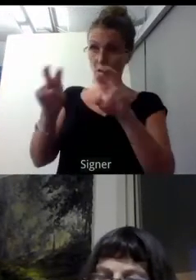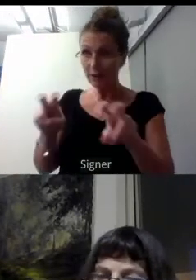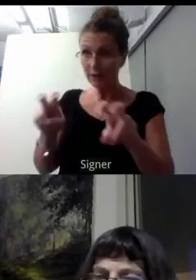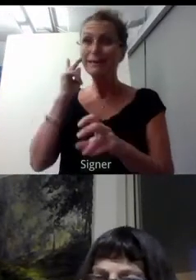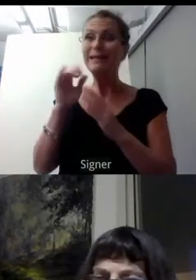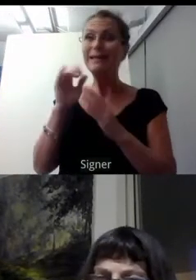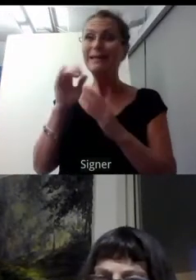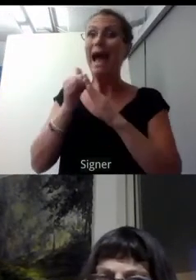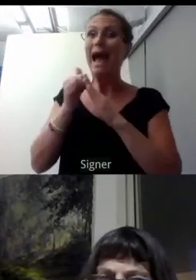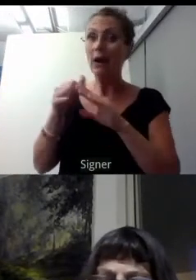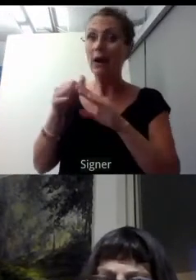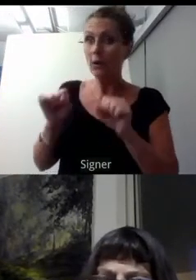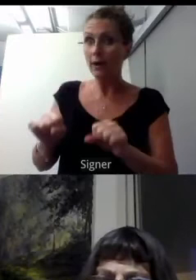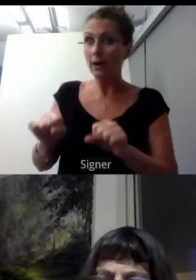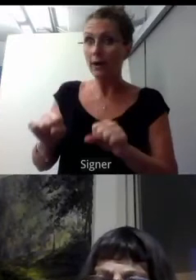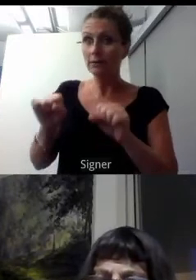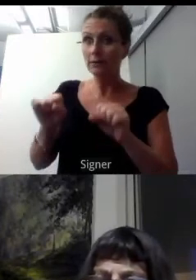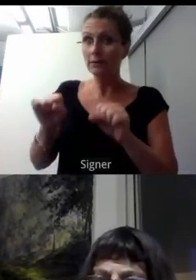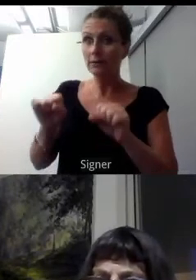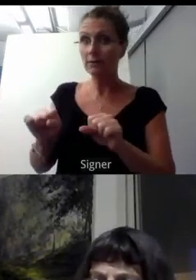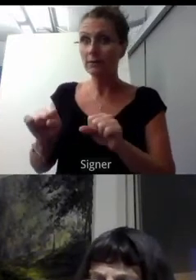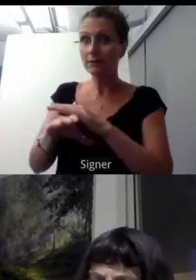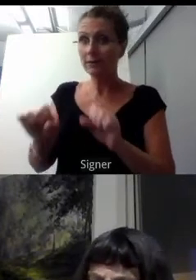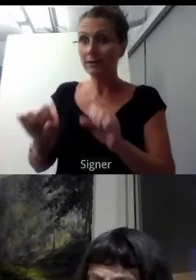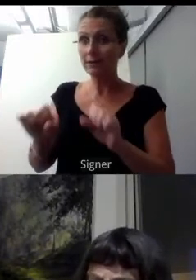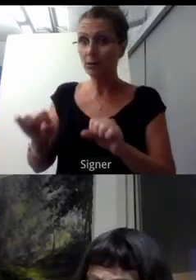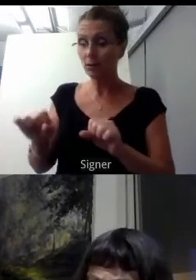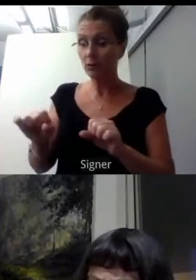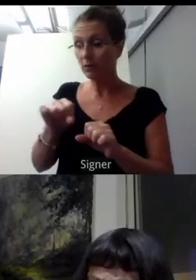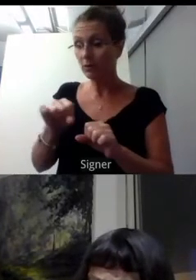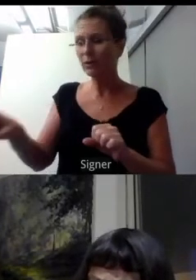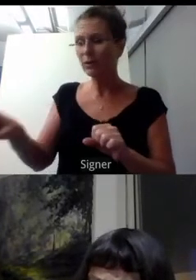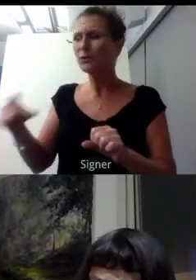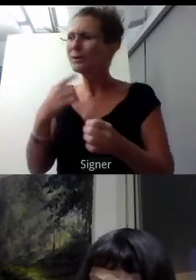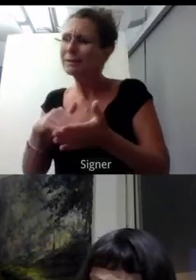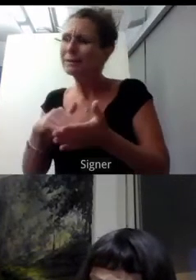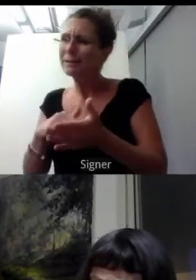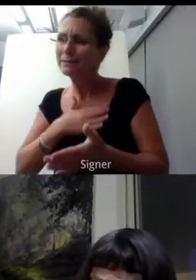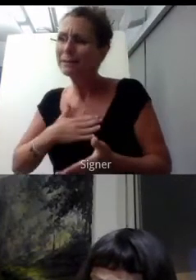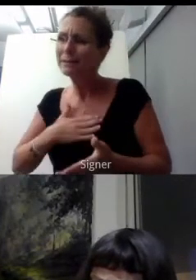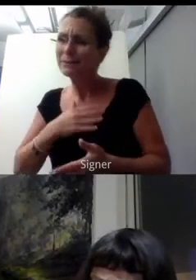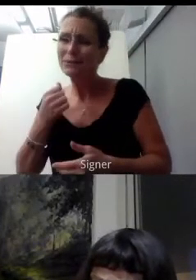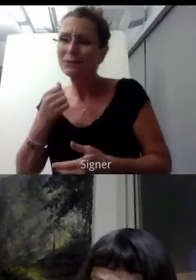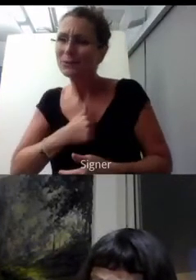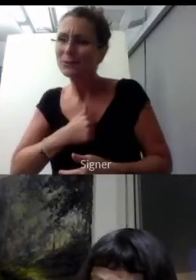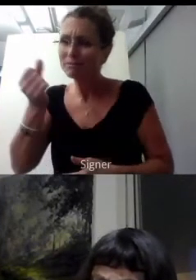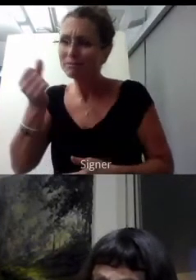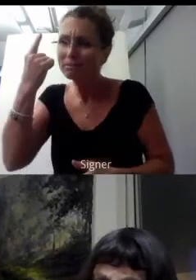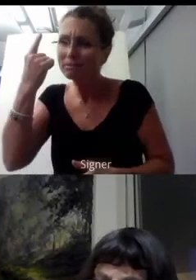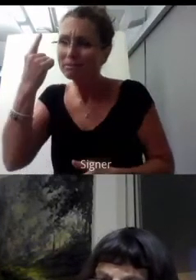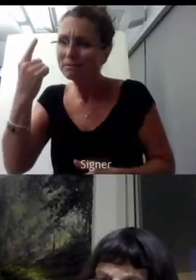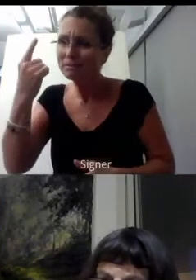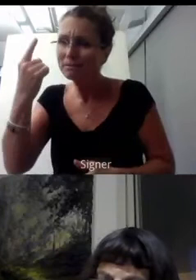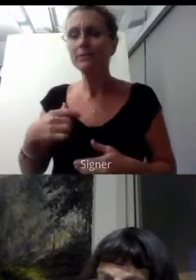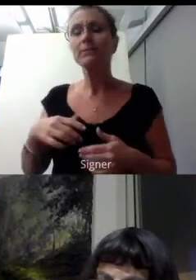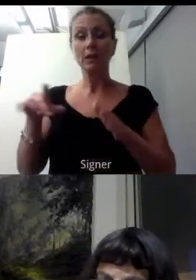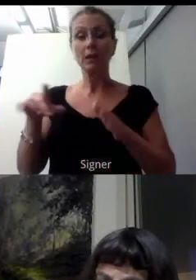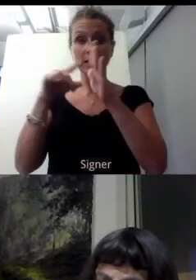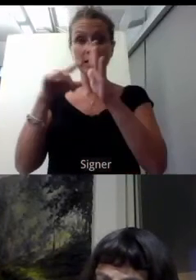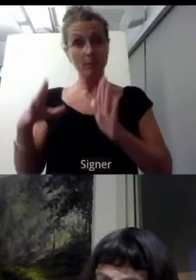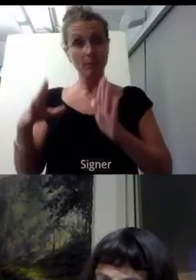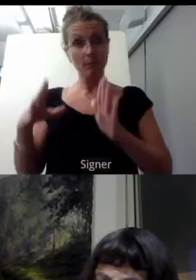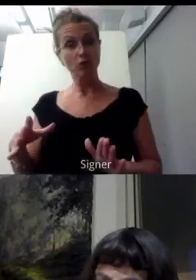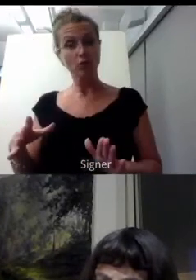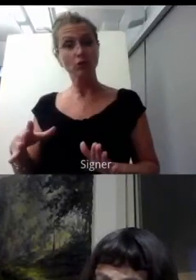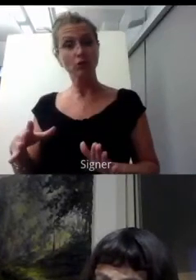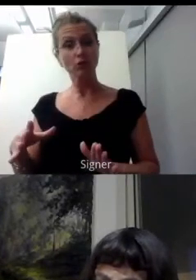Can you repeat the question? I don't hear you. The inspector can actually go to the place where